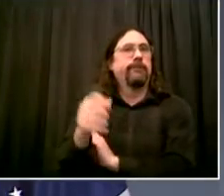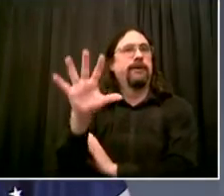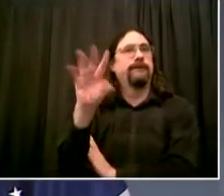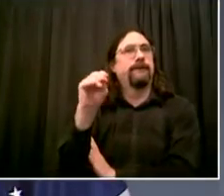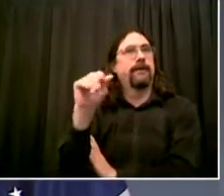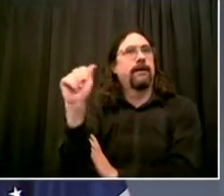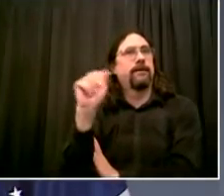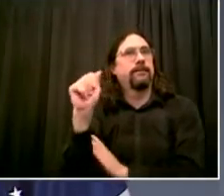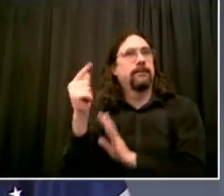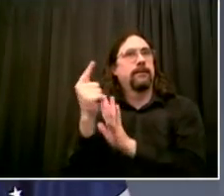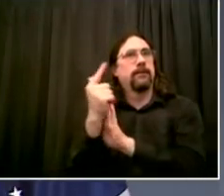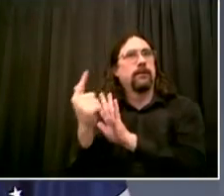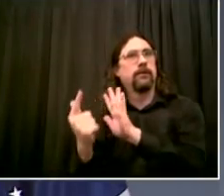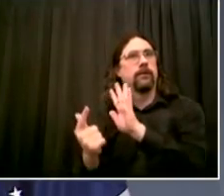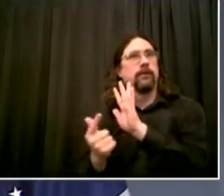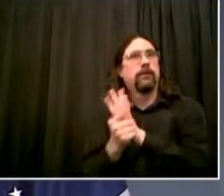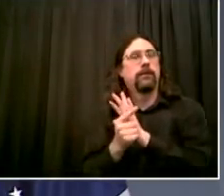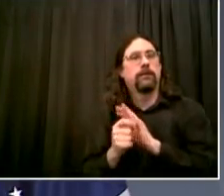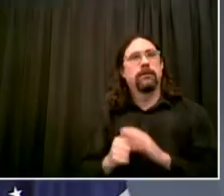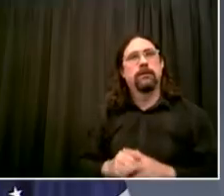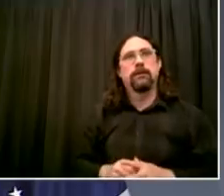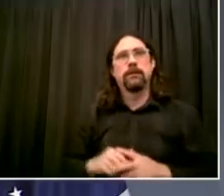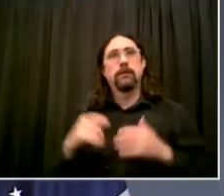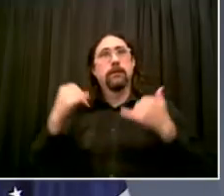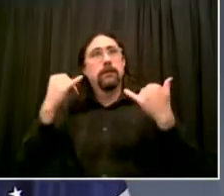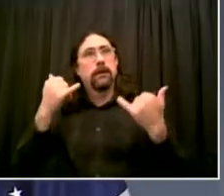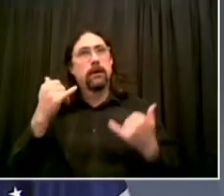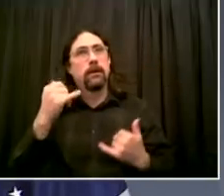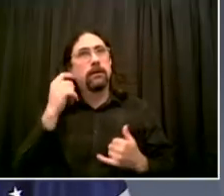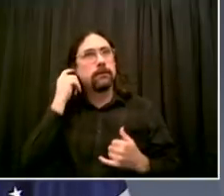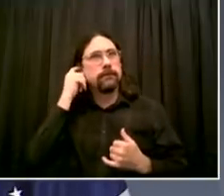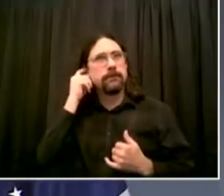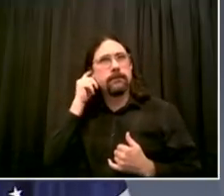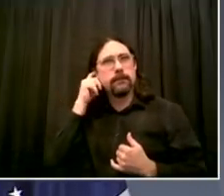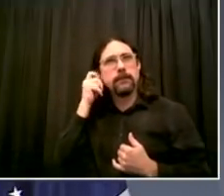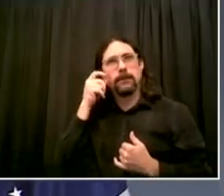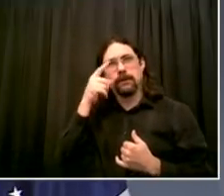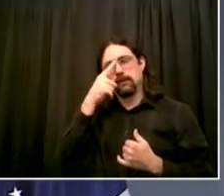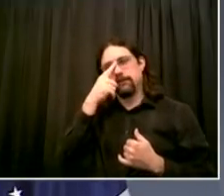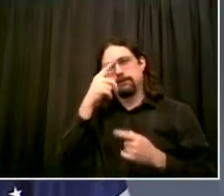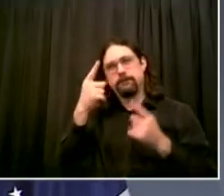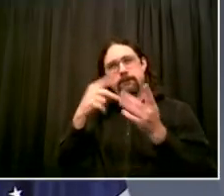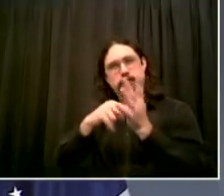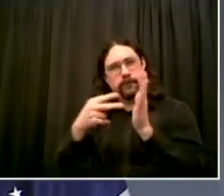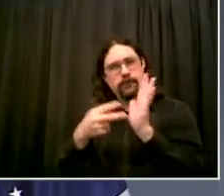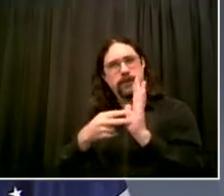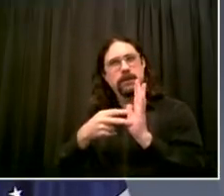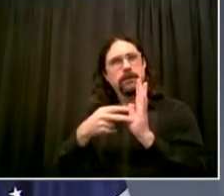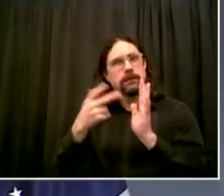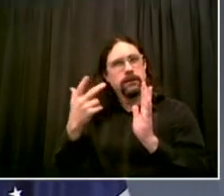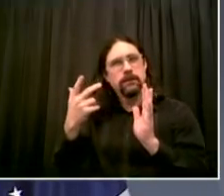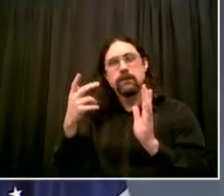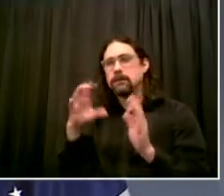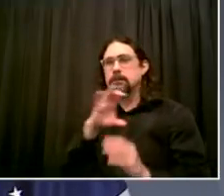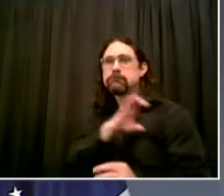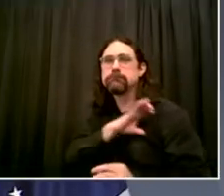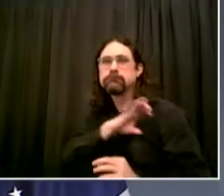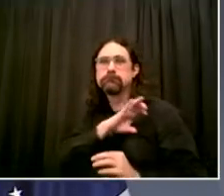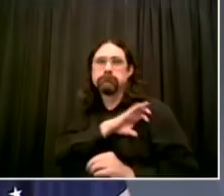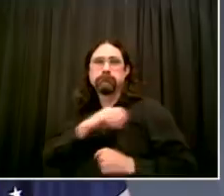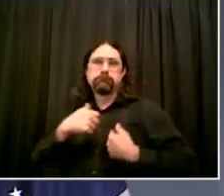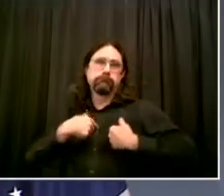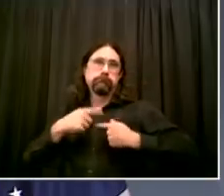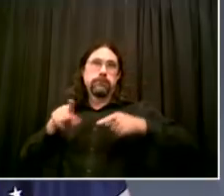deeper faith. So that is such an important building block, but I want to talk today